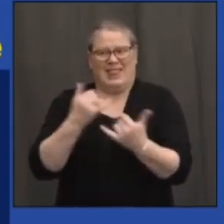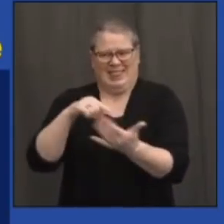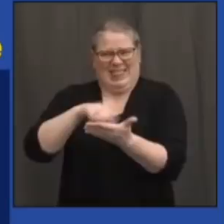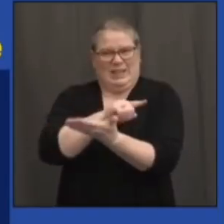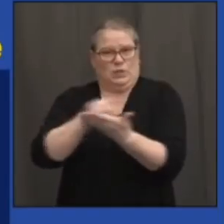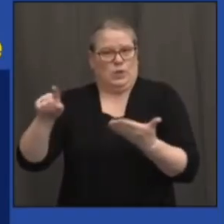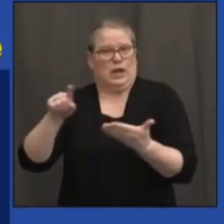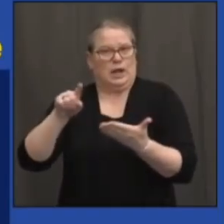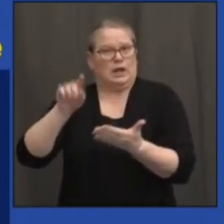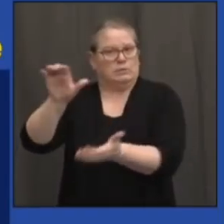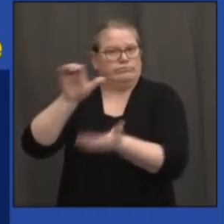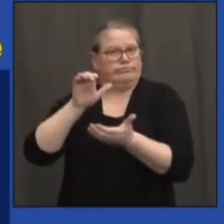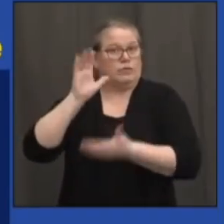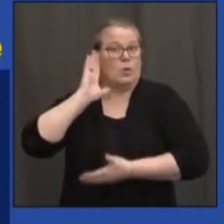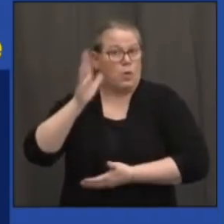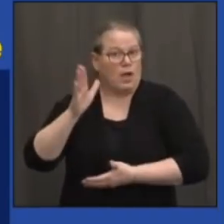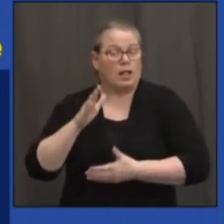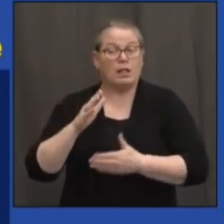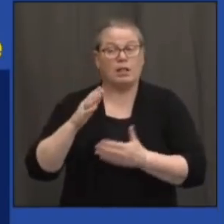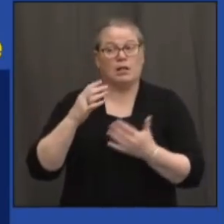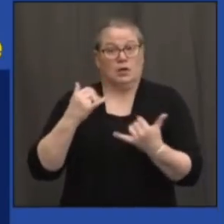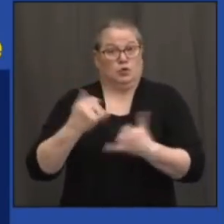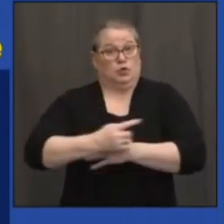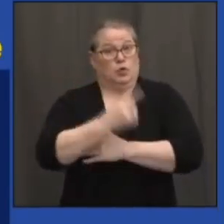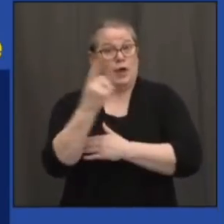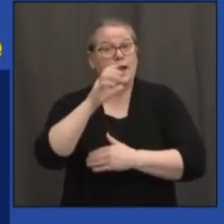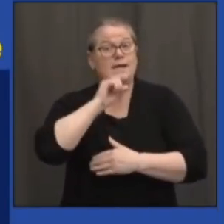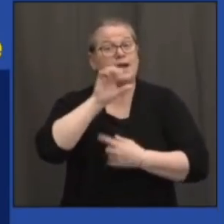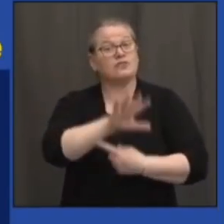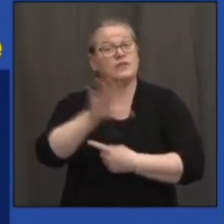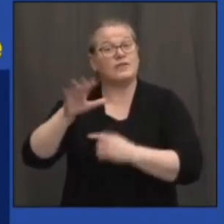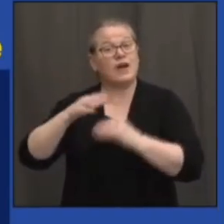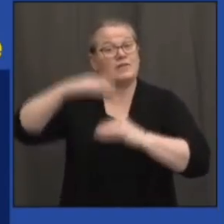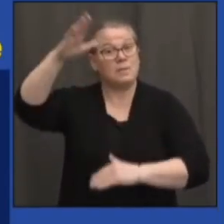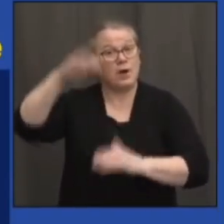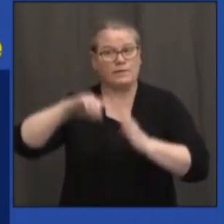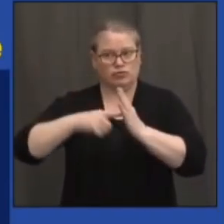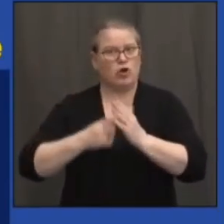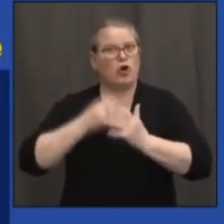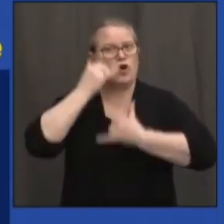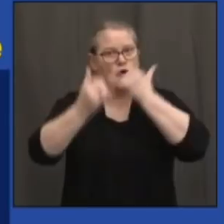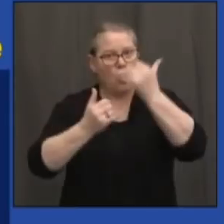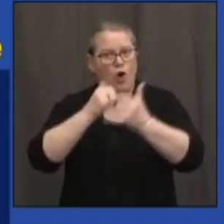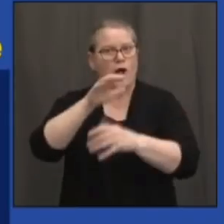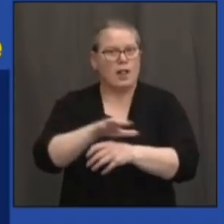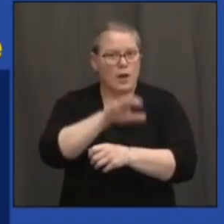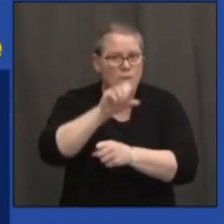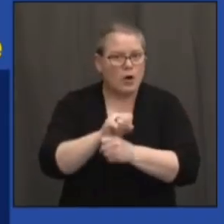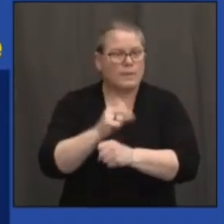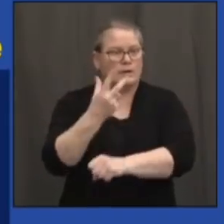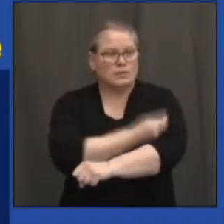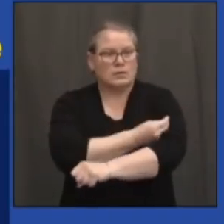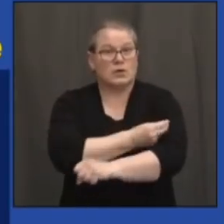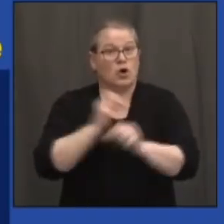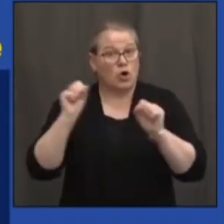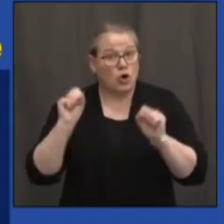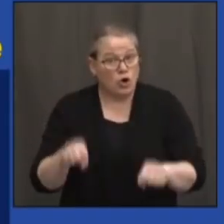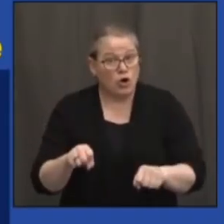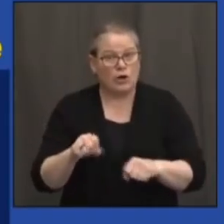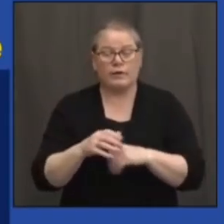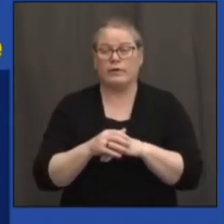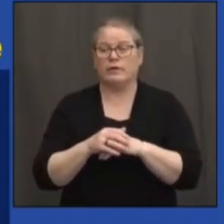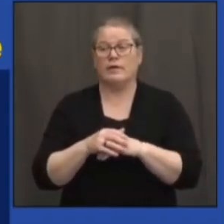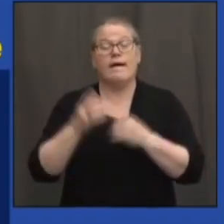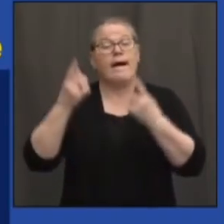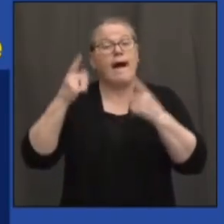you can imagine, the phones were very busy. The websites were very busy. Most of the slots filled up quite